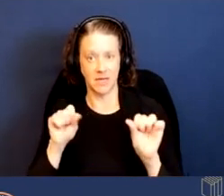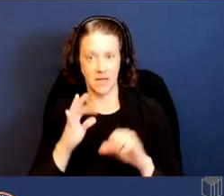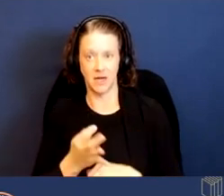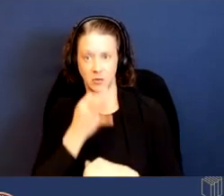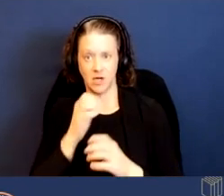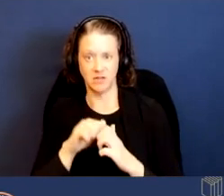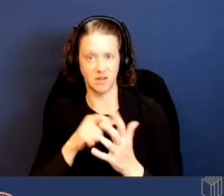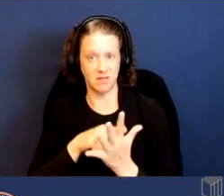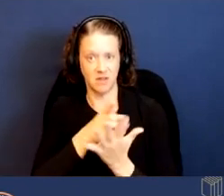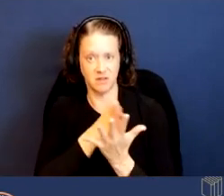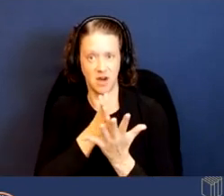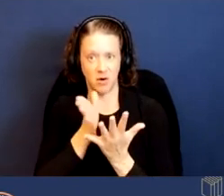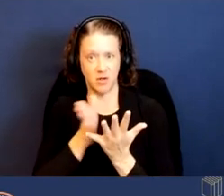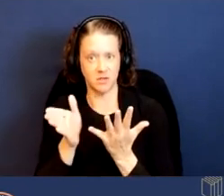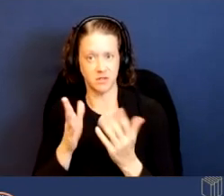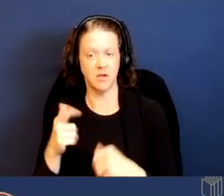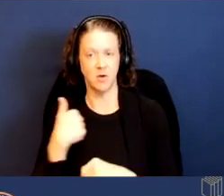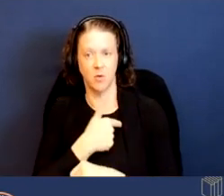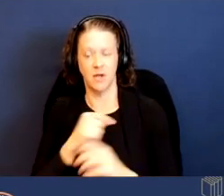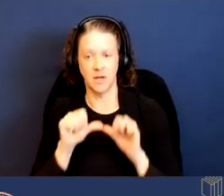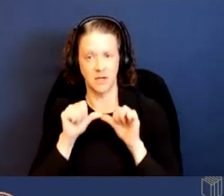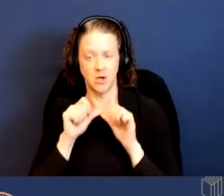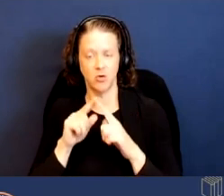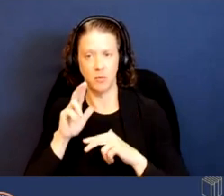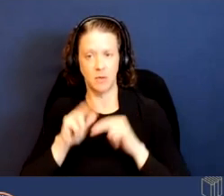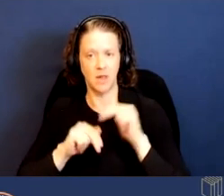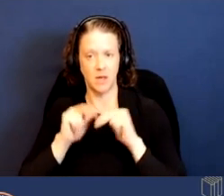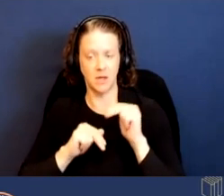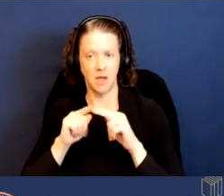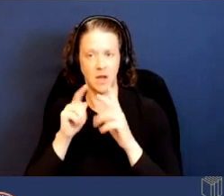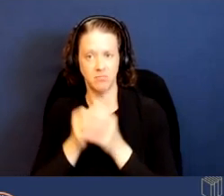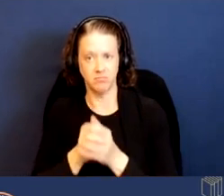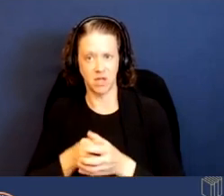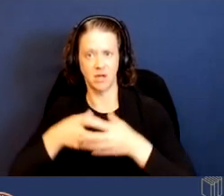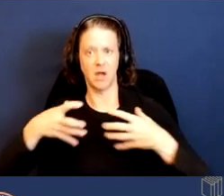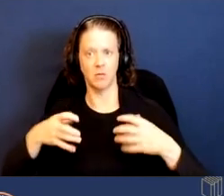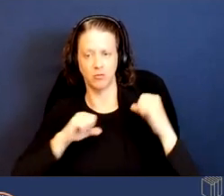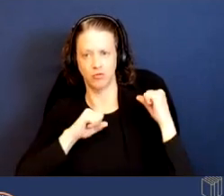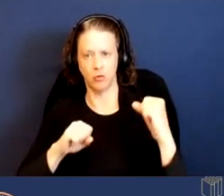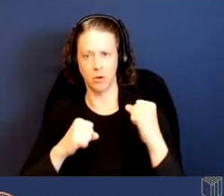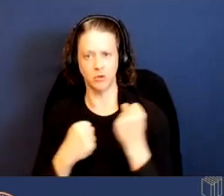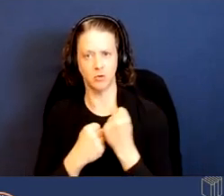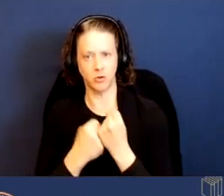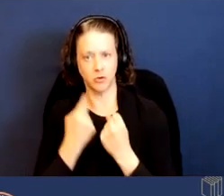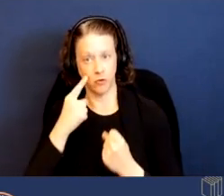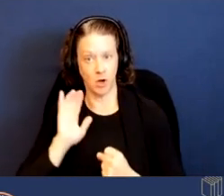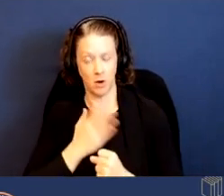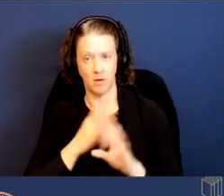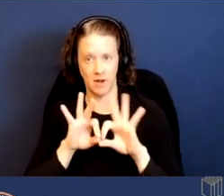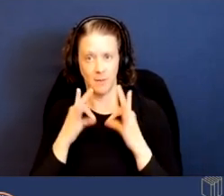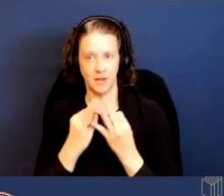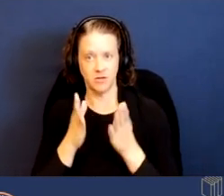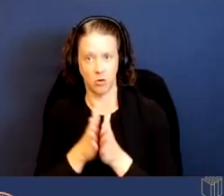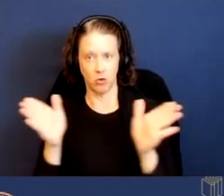that we are continuing to build and build out strong supports for our families